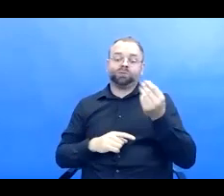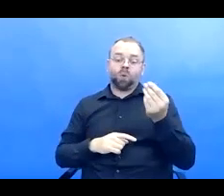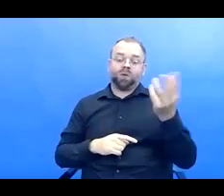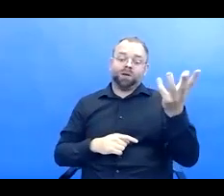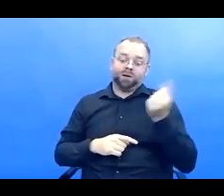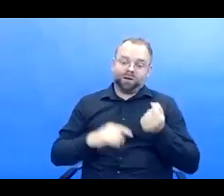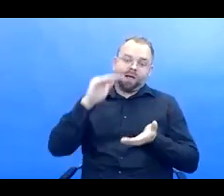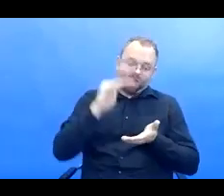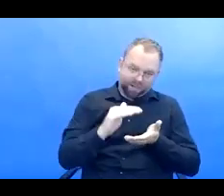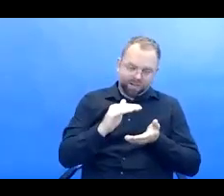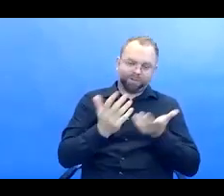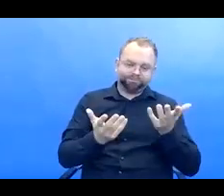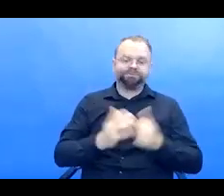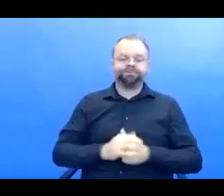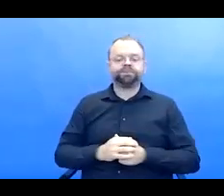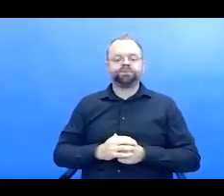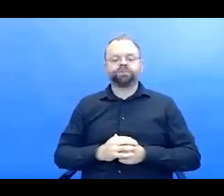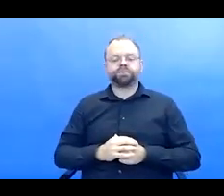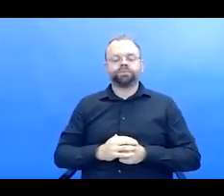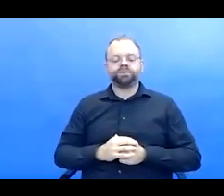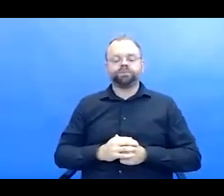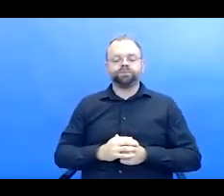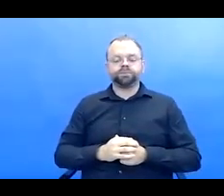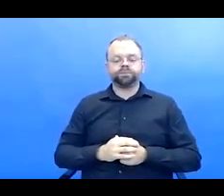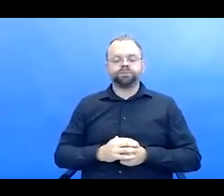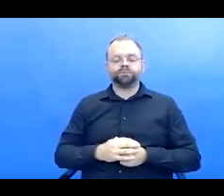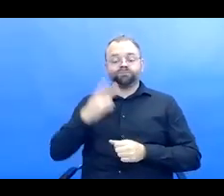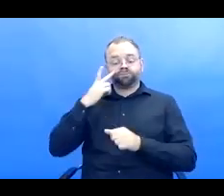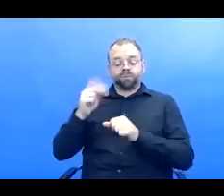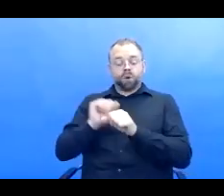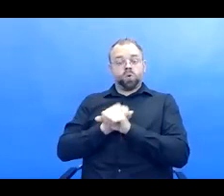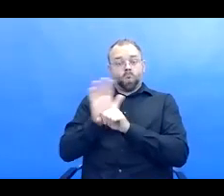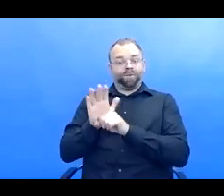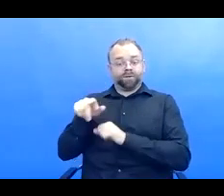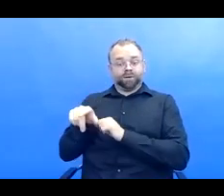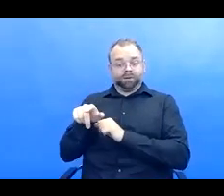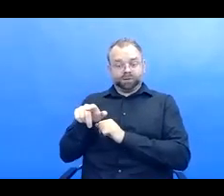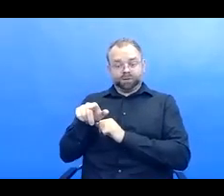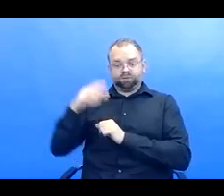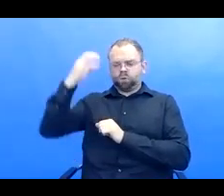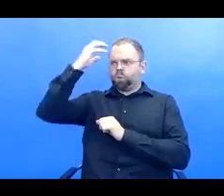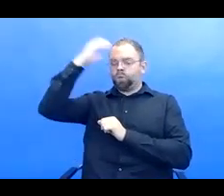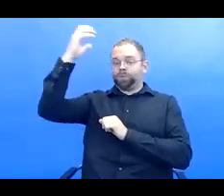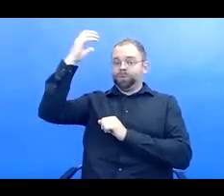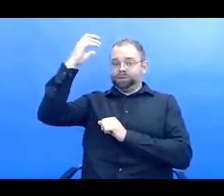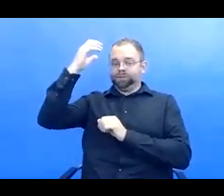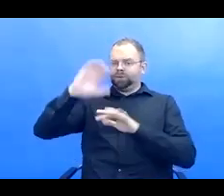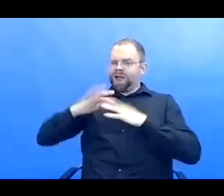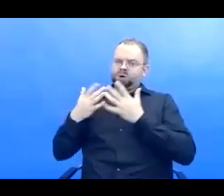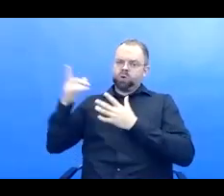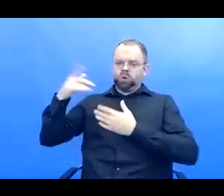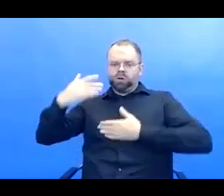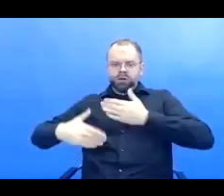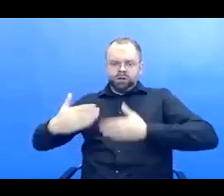is that the National Council for Persons with Disabilities set aside Kenya shillings 200 million to cushion